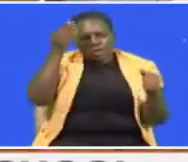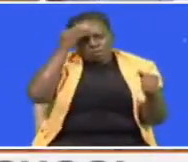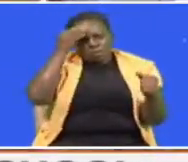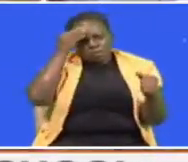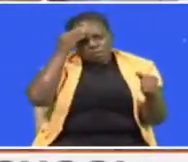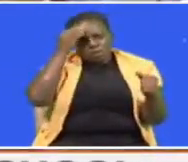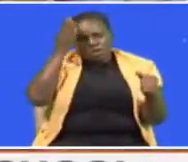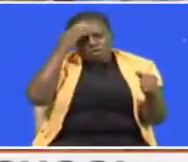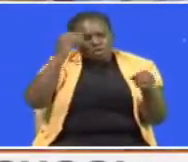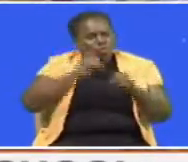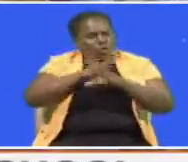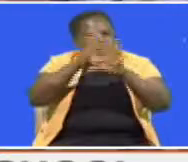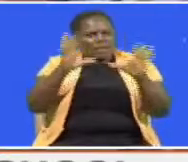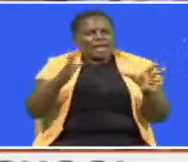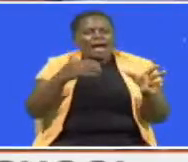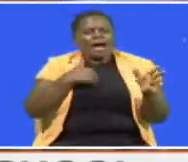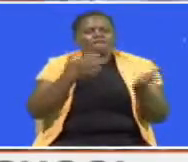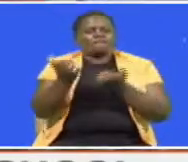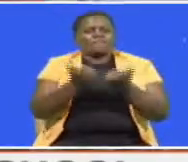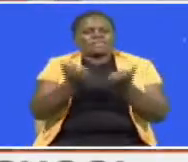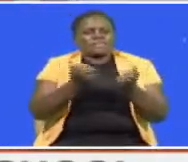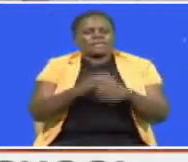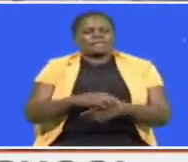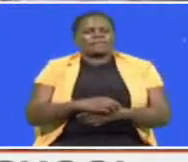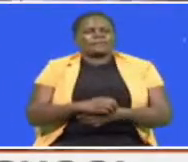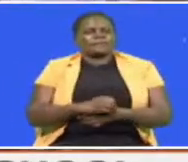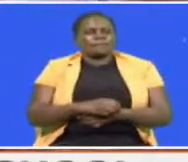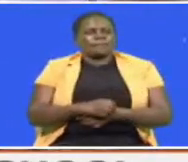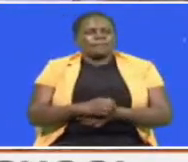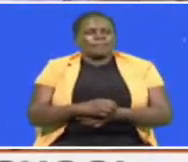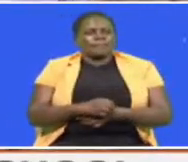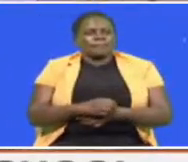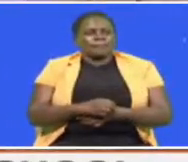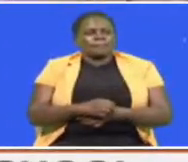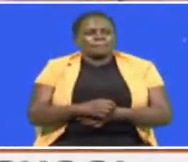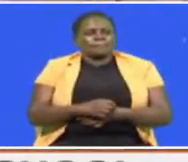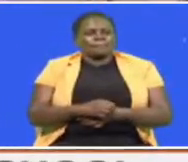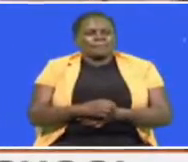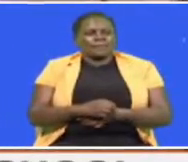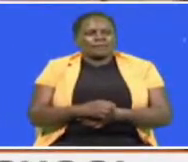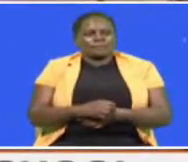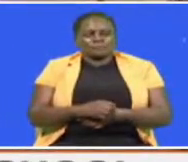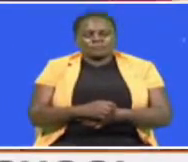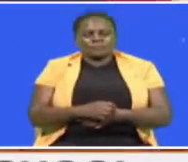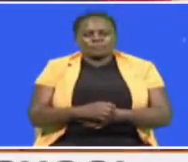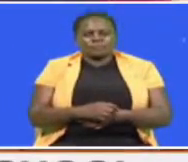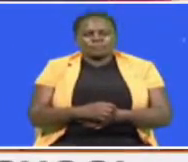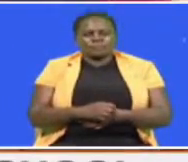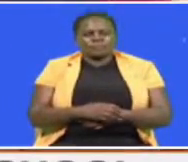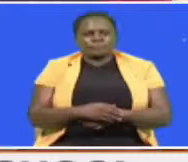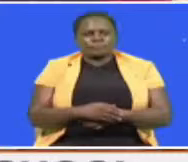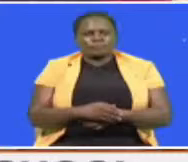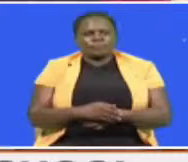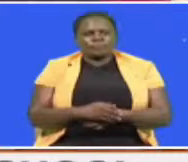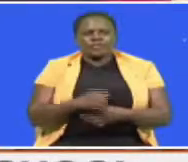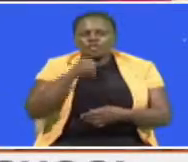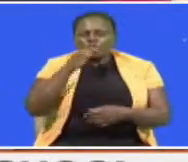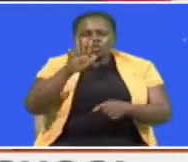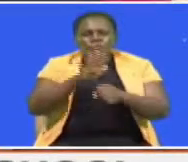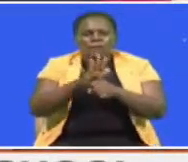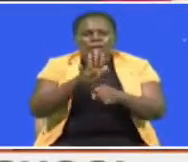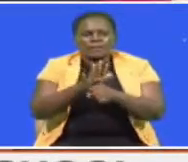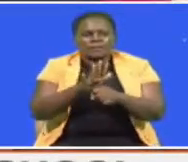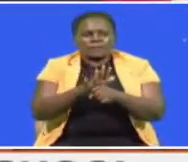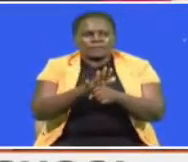well equipped and running her business. Sai anasikia polepole, anasikia polepole. Sio sana.